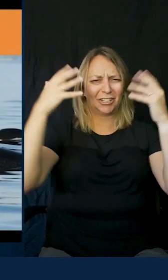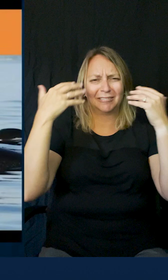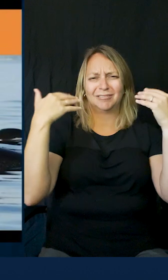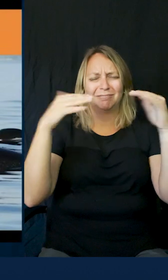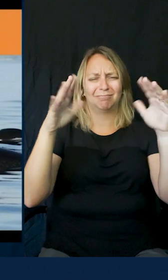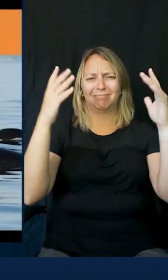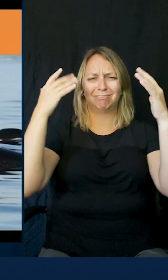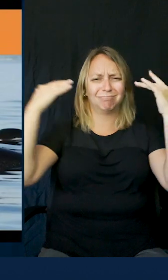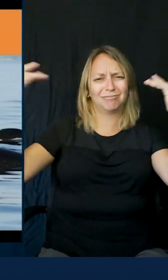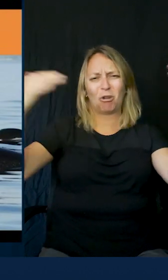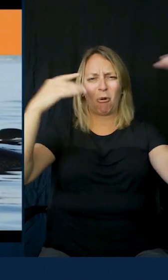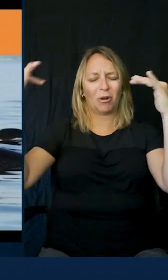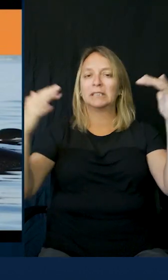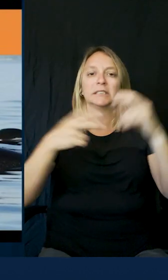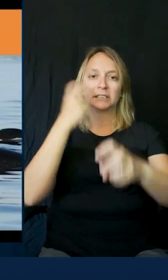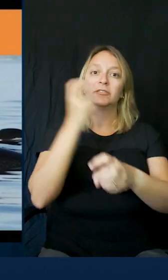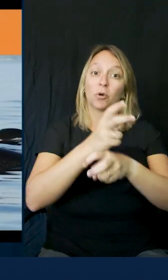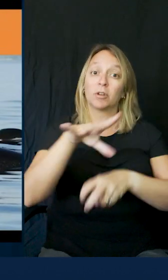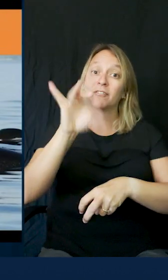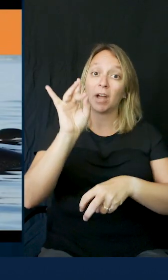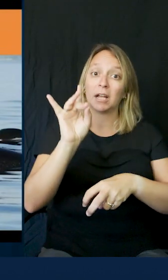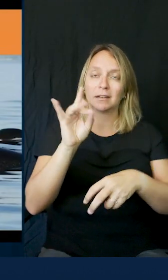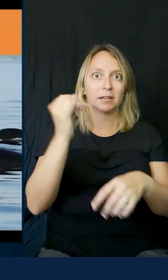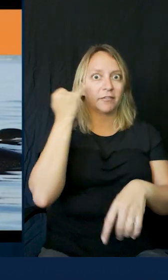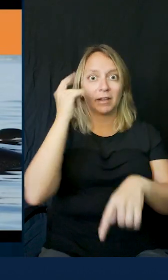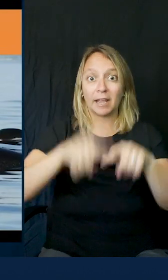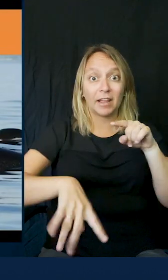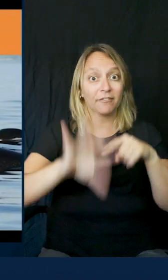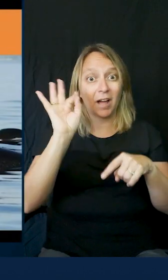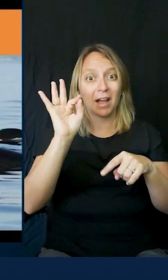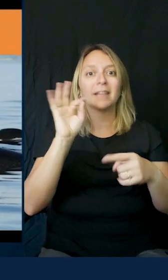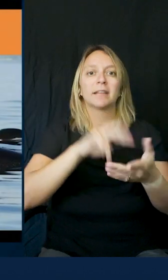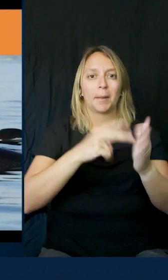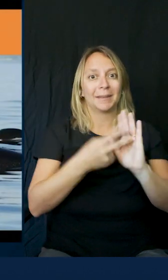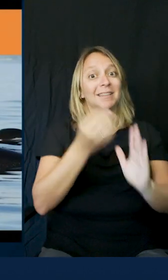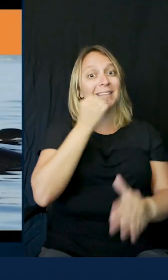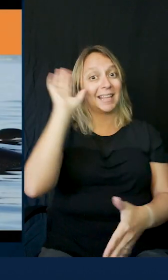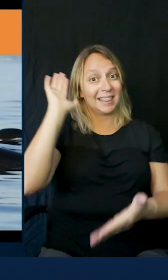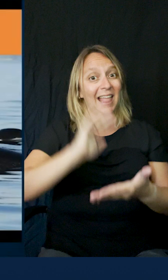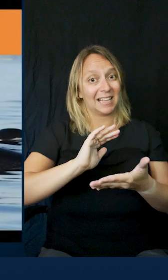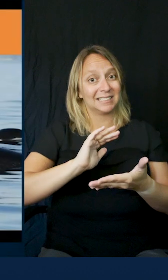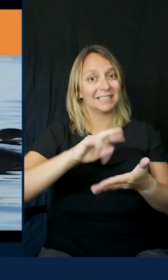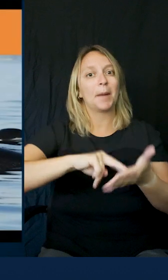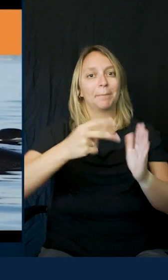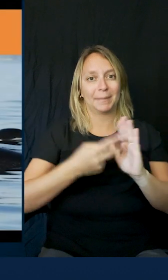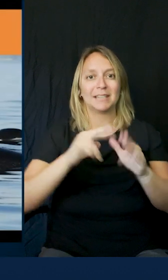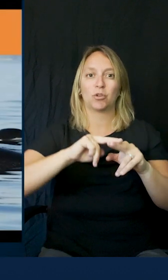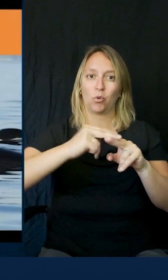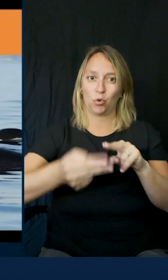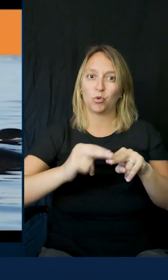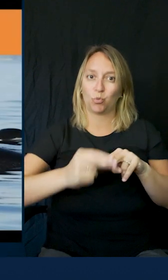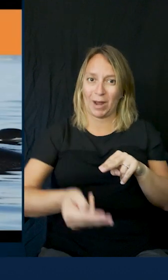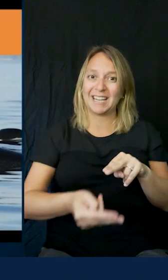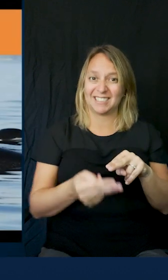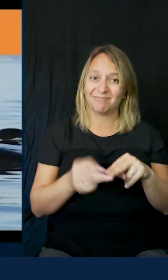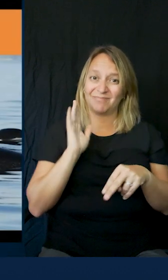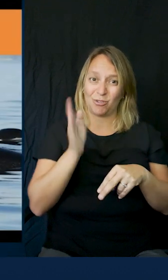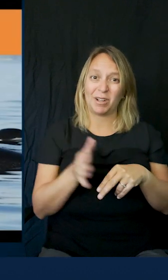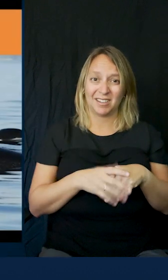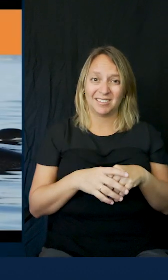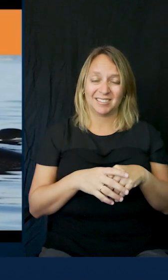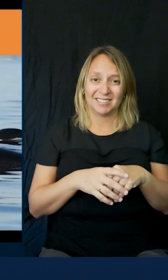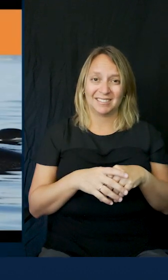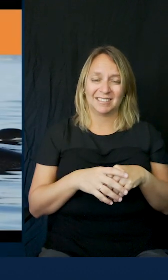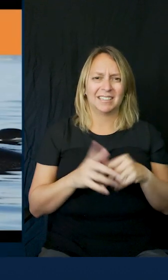scarce. So when they're not able to find their prey, of course, they're not able to eat as much. And that means that they're going to lose weight. When they lose weight, they start